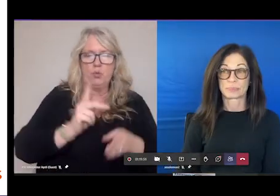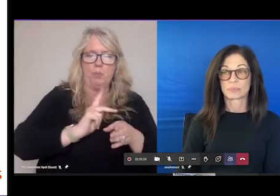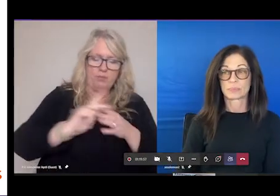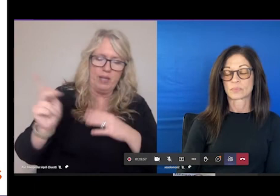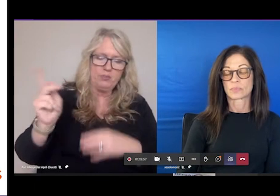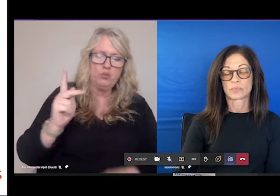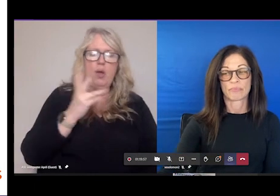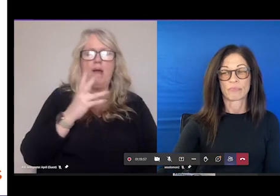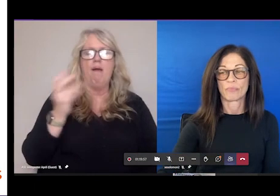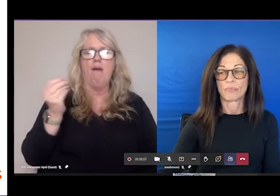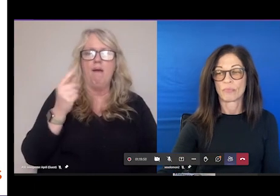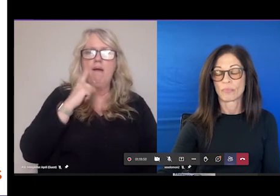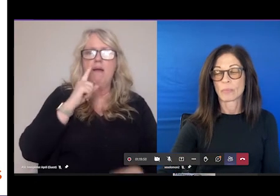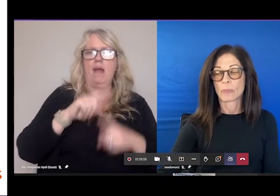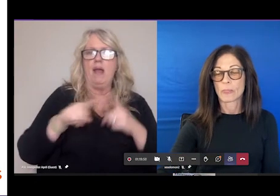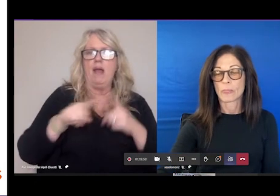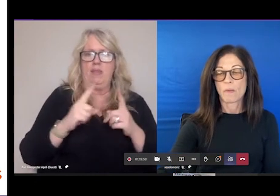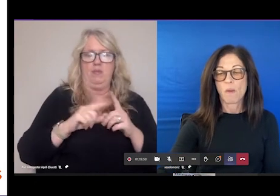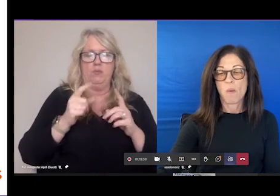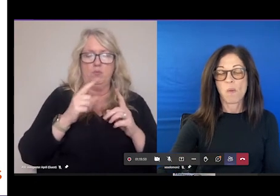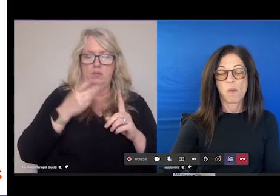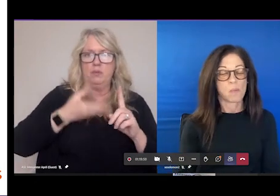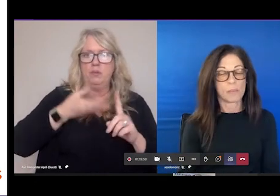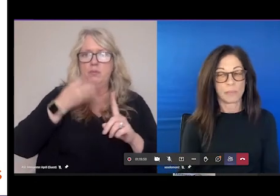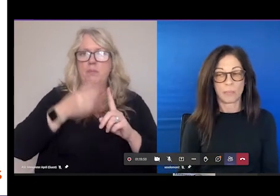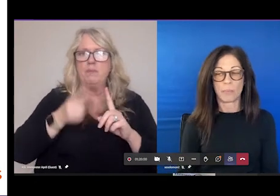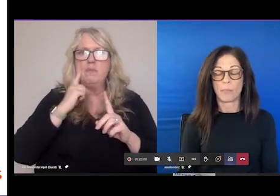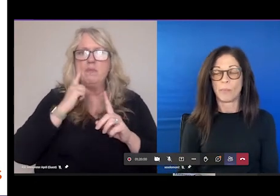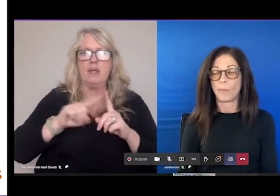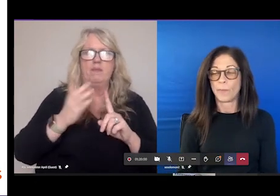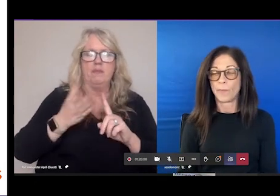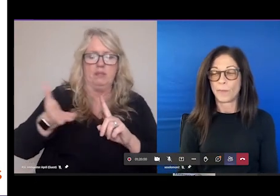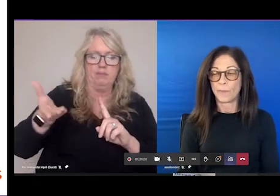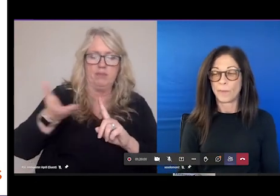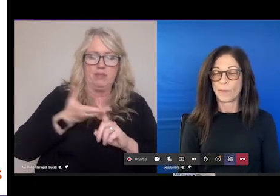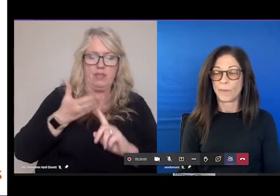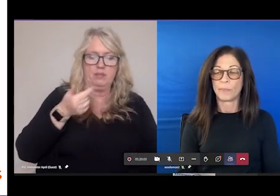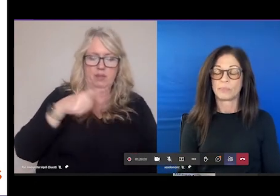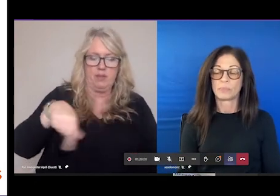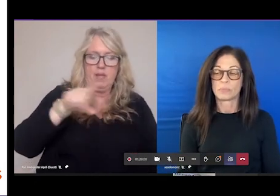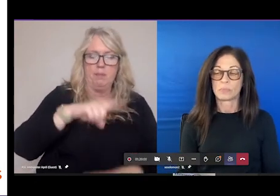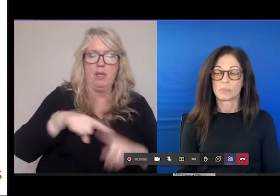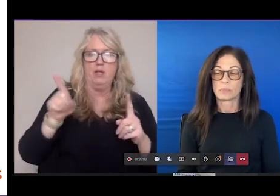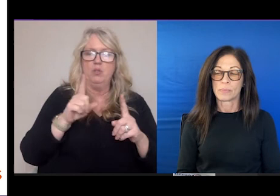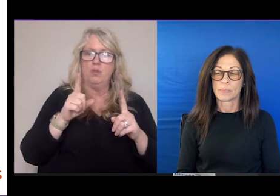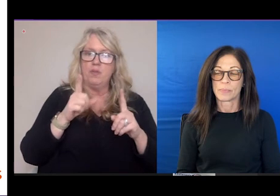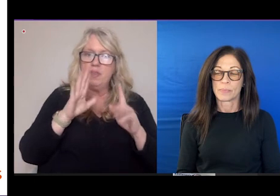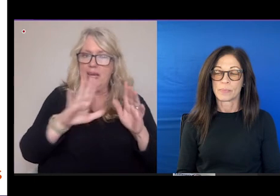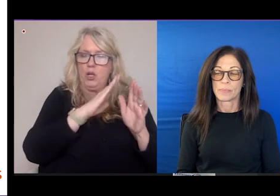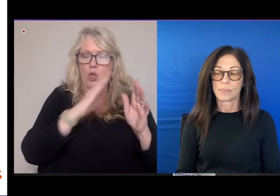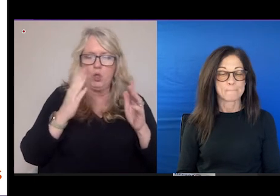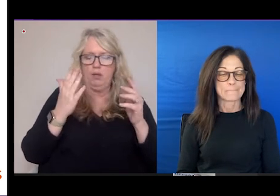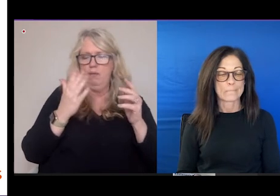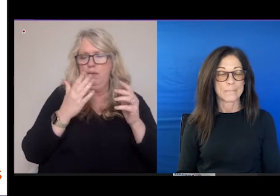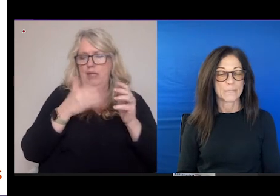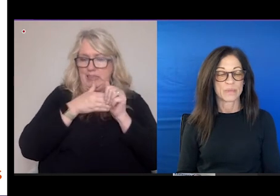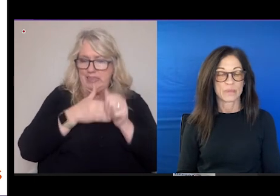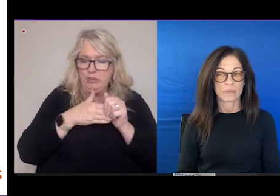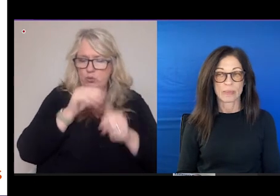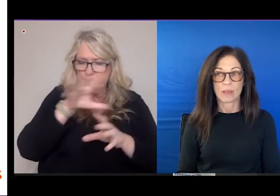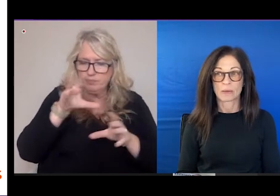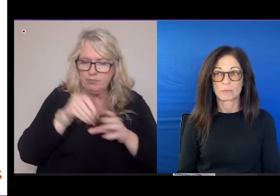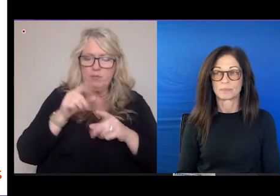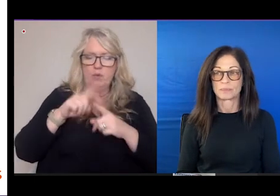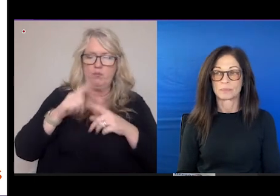school professionals, and I'm talking, you know, they've got to convince their administrators or their community leaders why